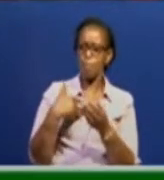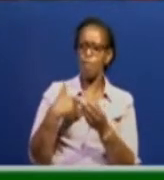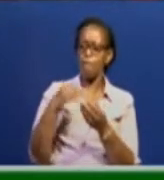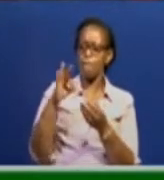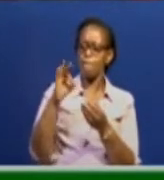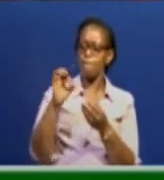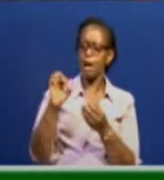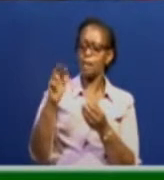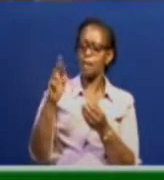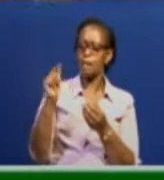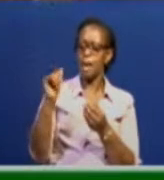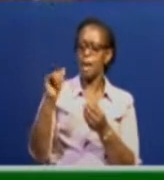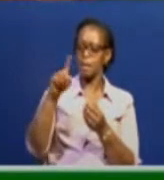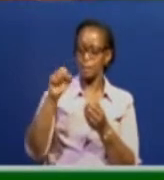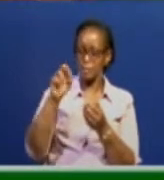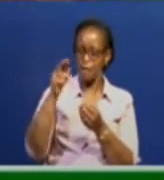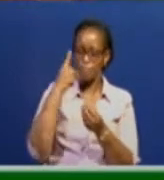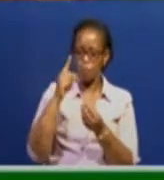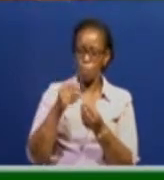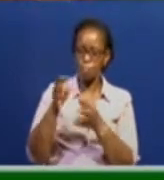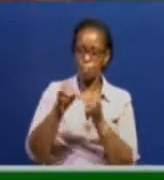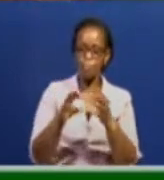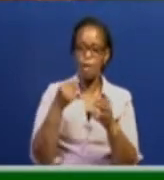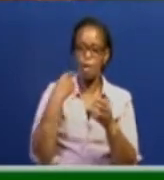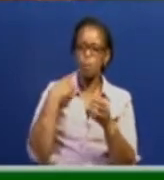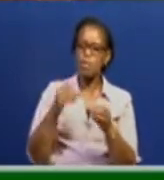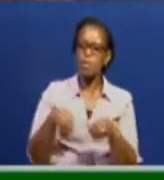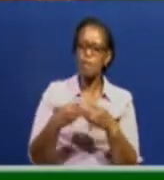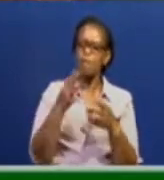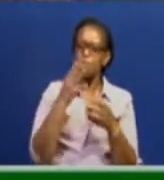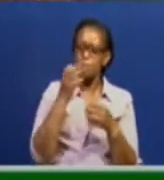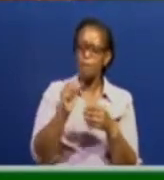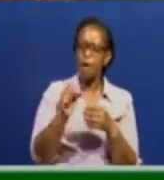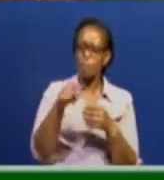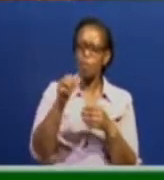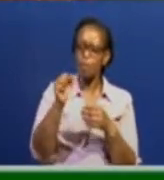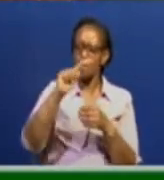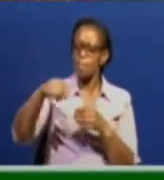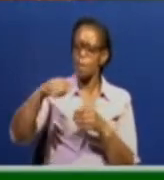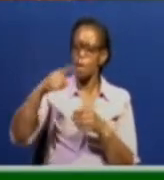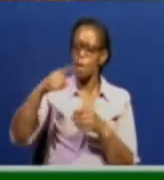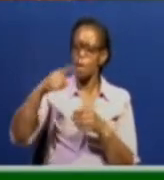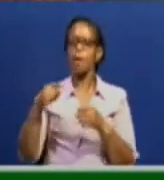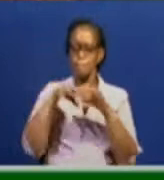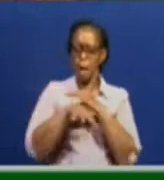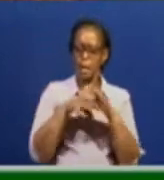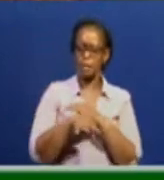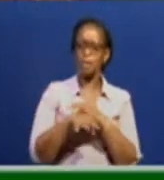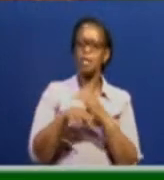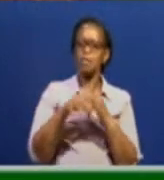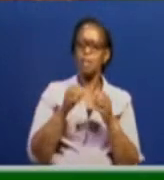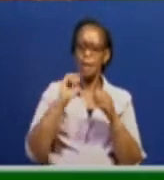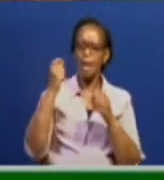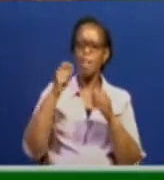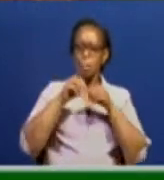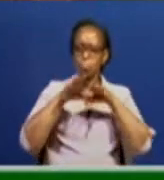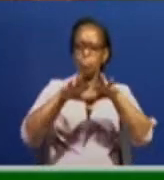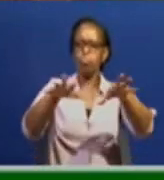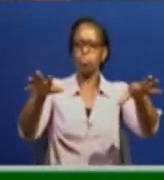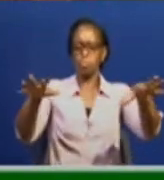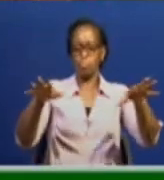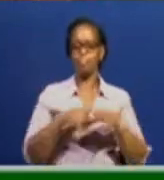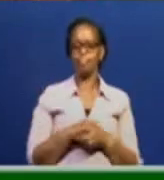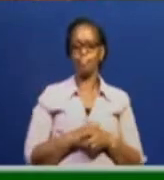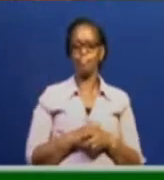available 5.5 million bags to farmers across Kenya. We have progressively reduced the cost